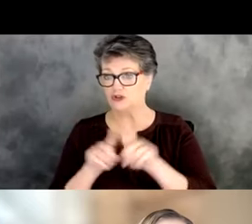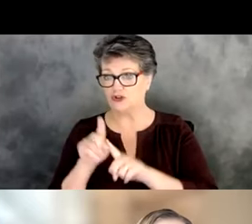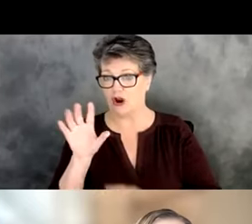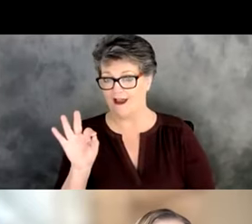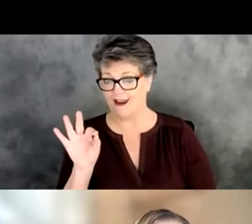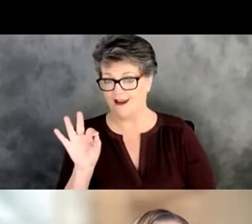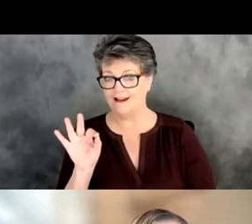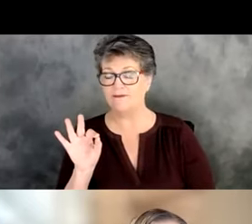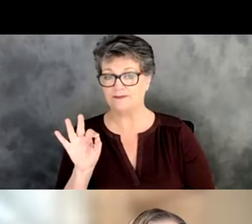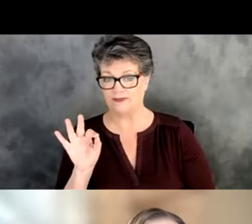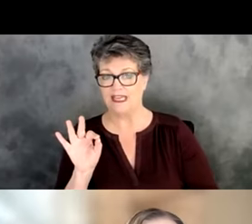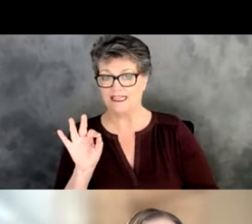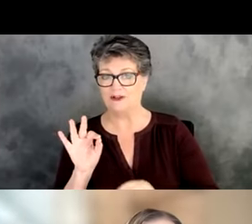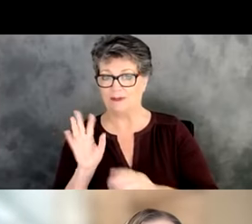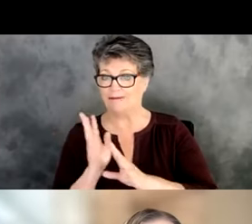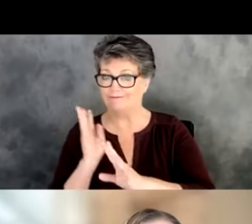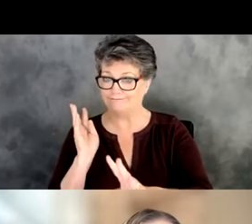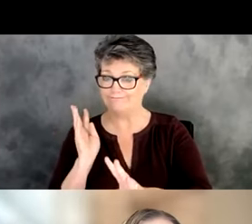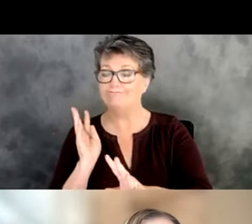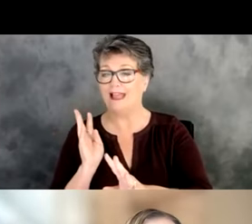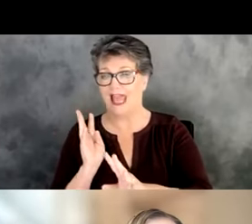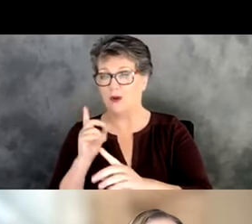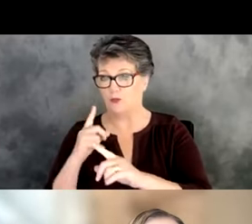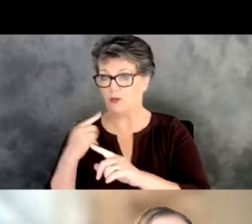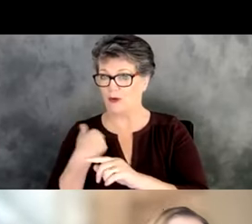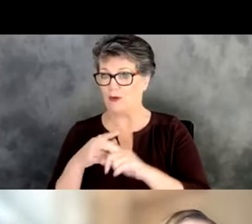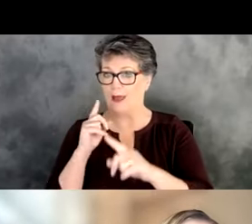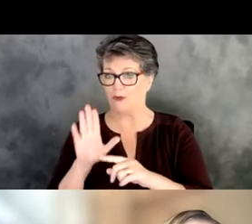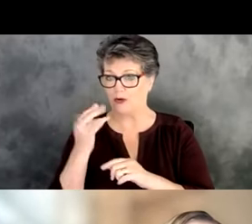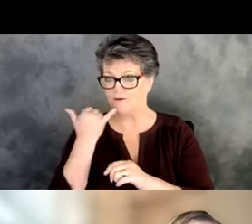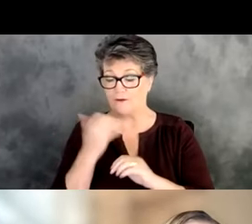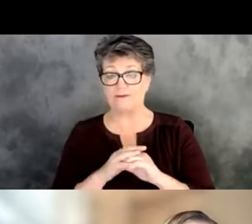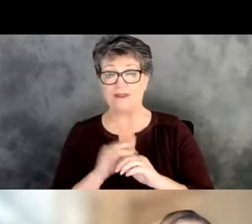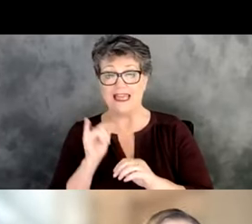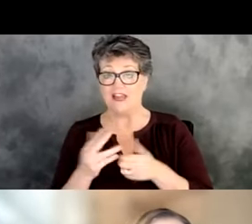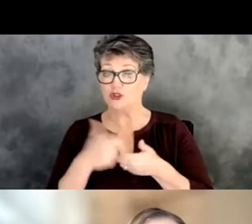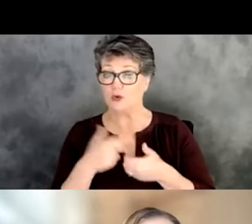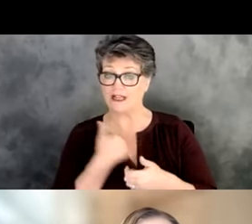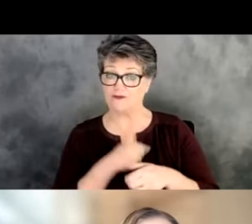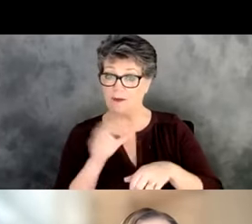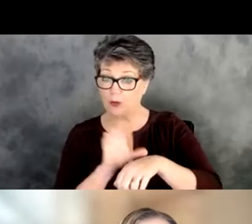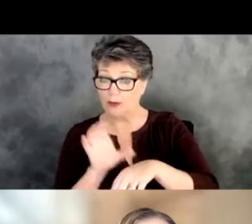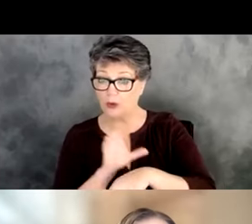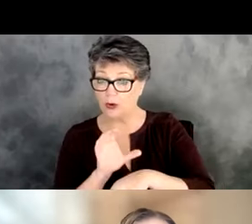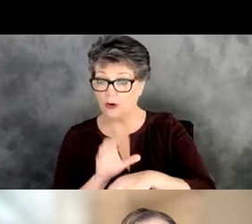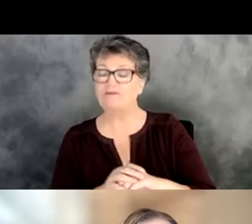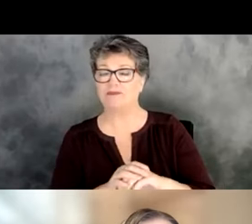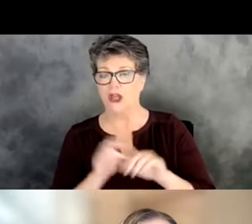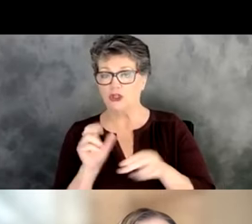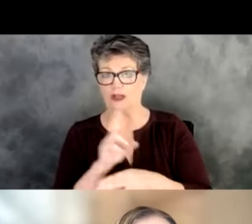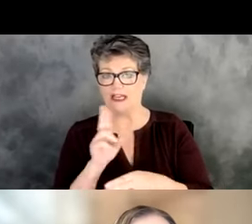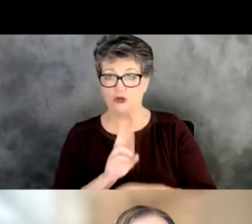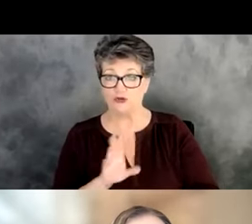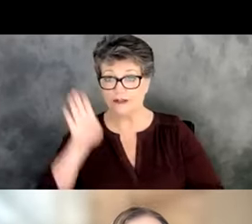to be put in the queue and we'll unmute your line. If you're joining us from your computer, you can use the raise